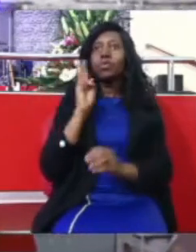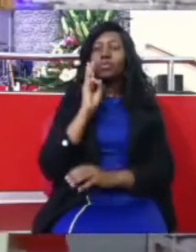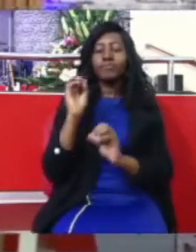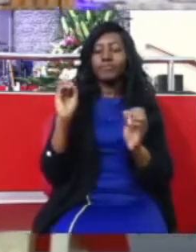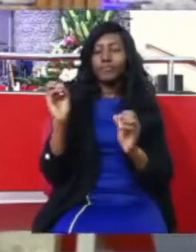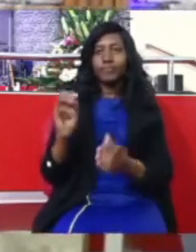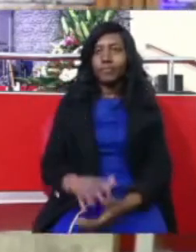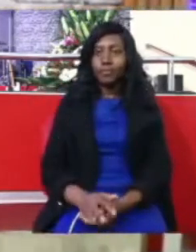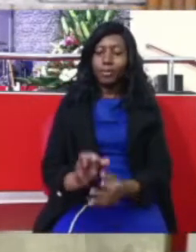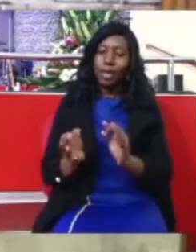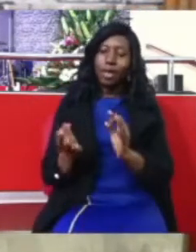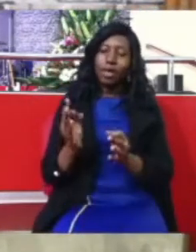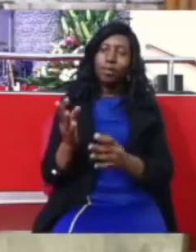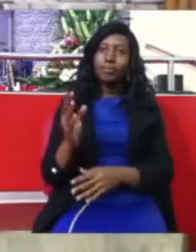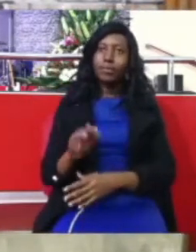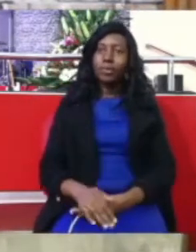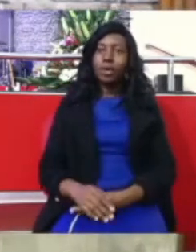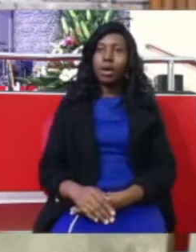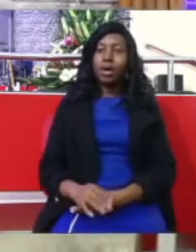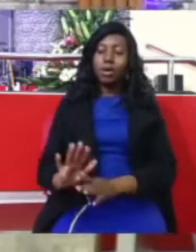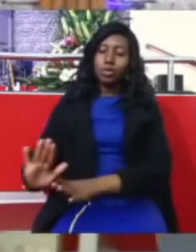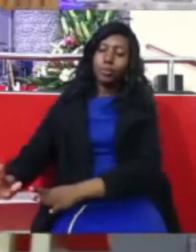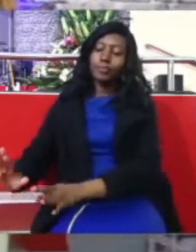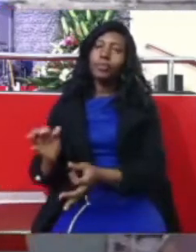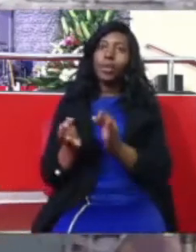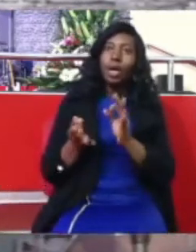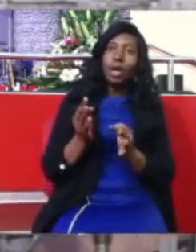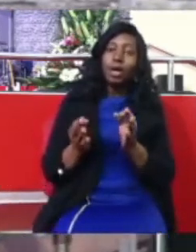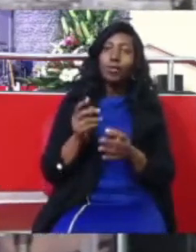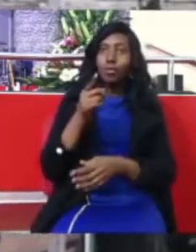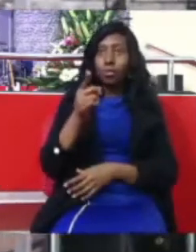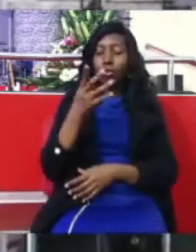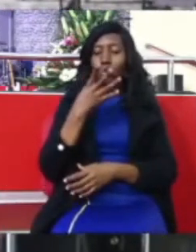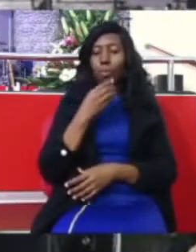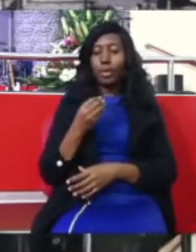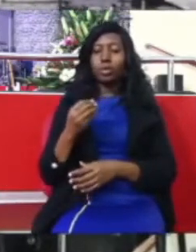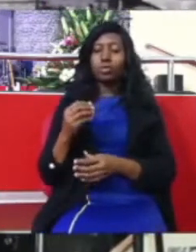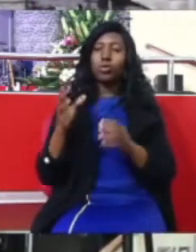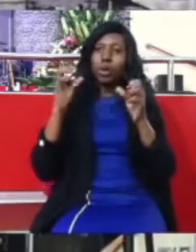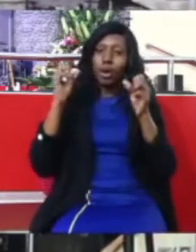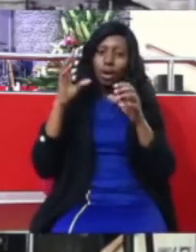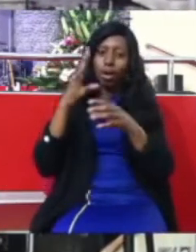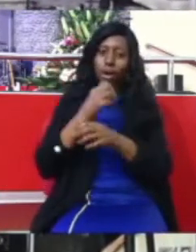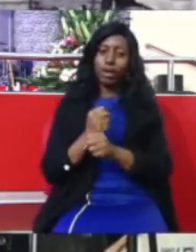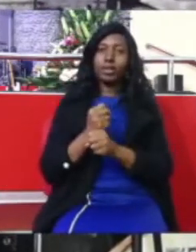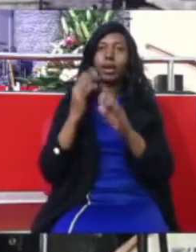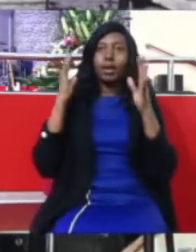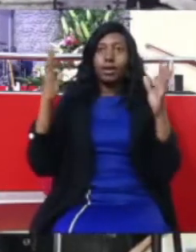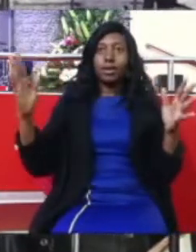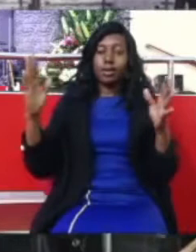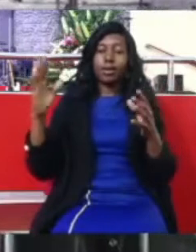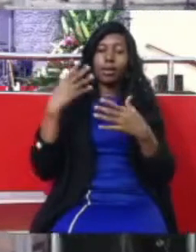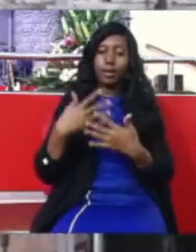to catch greatly in terms of spiritual things, then you will need to take the risk